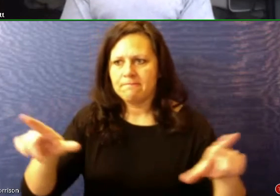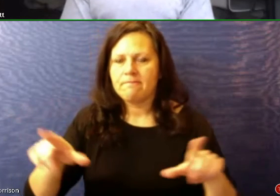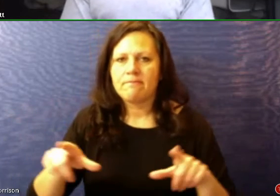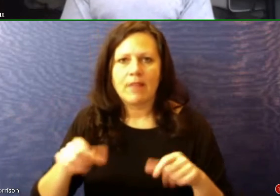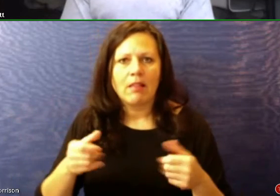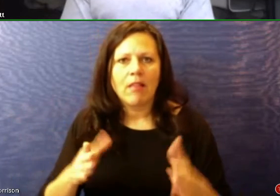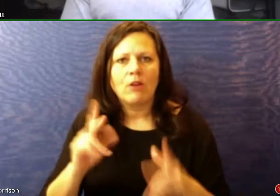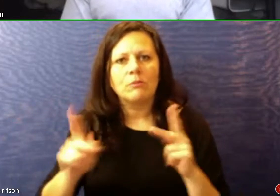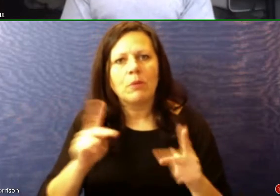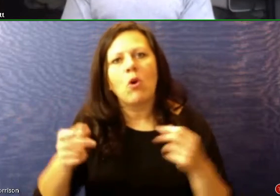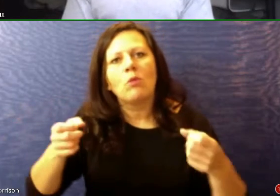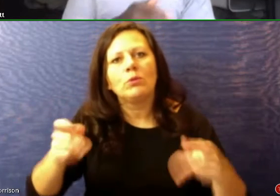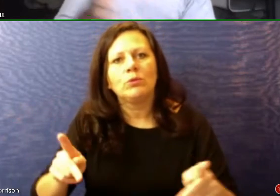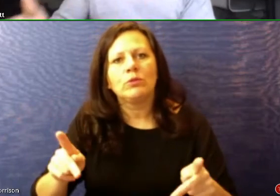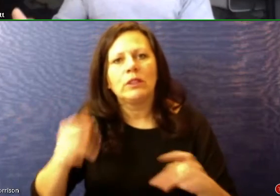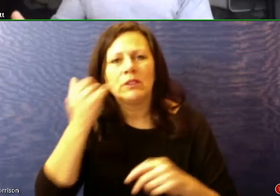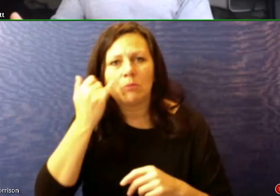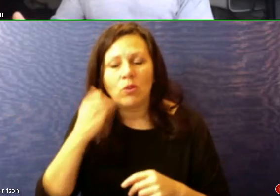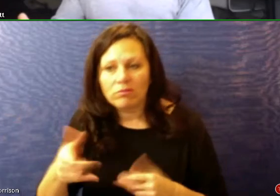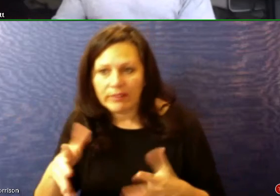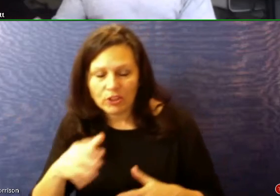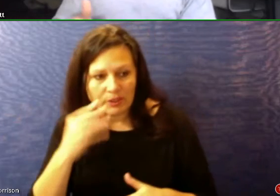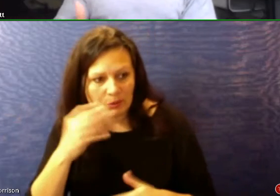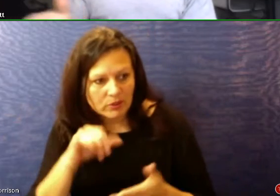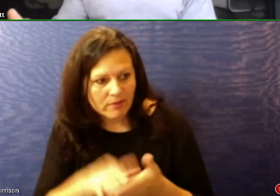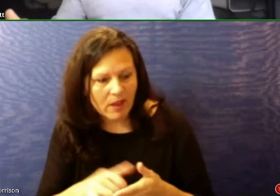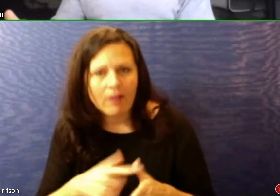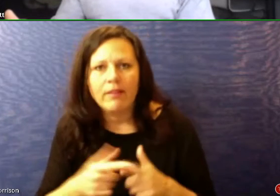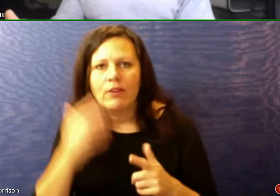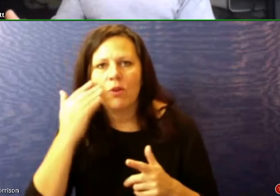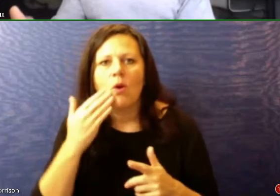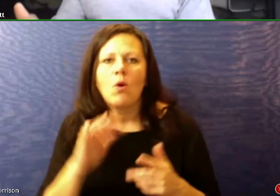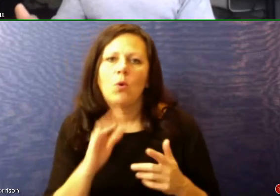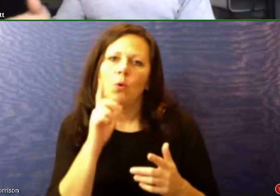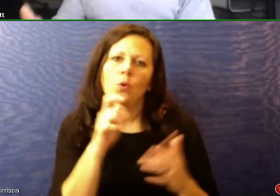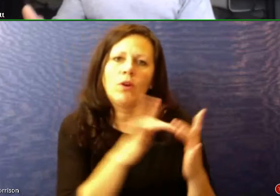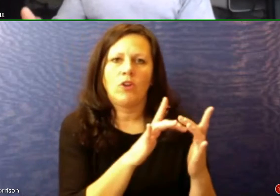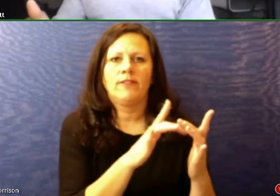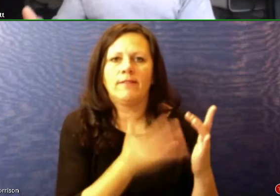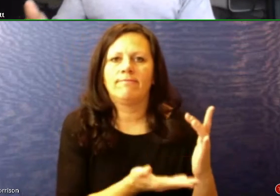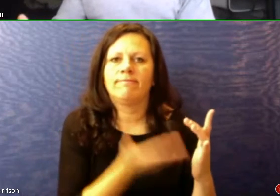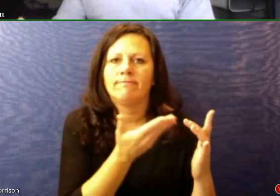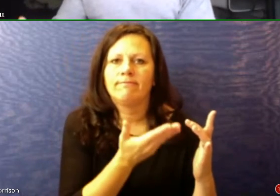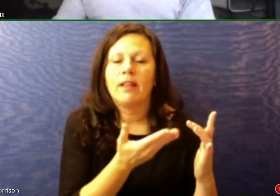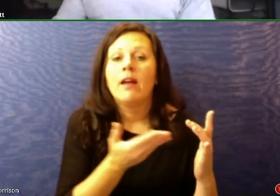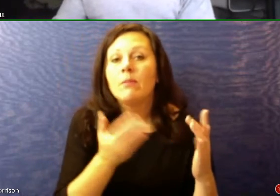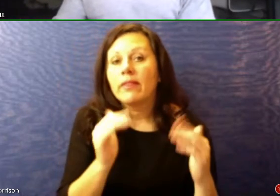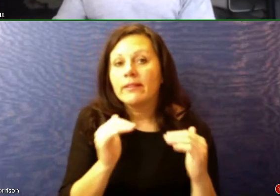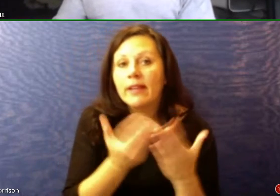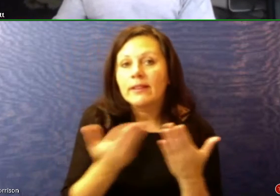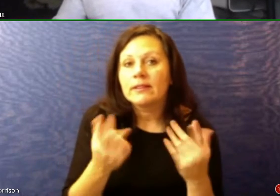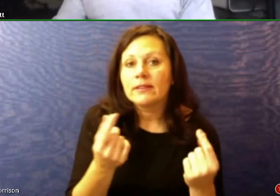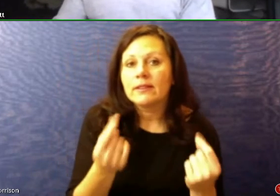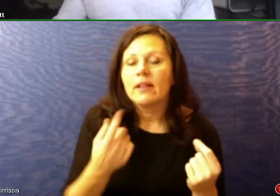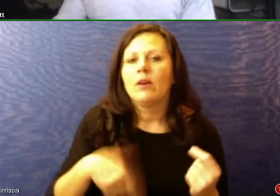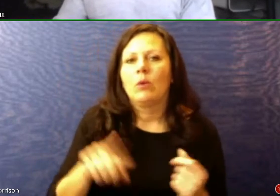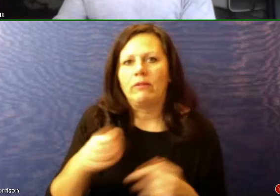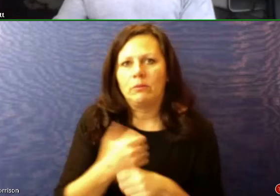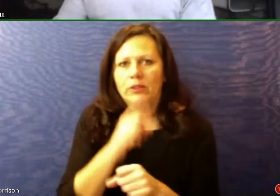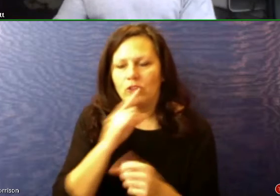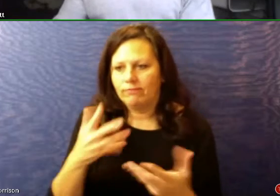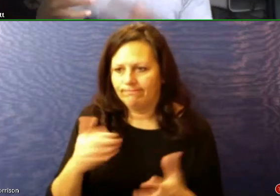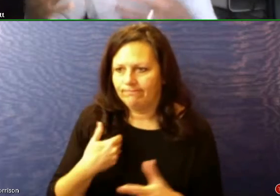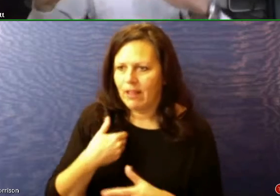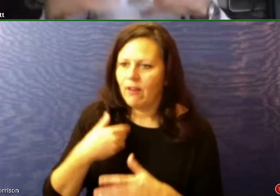when they do experience these, they know where to go. Now, the next step from that is we have to make sure we have the policies and processes in